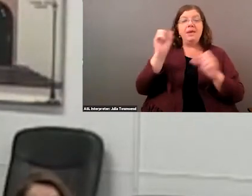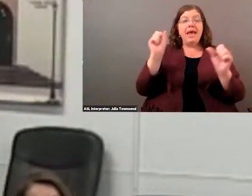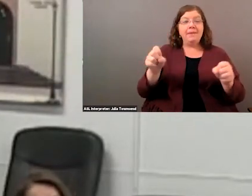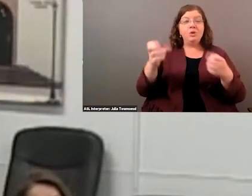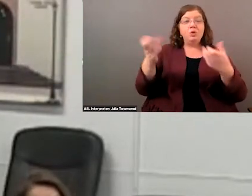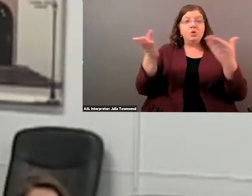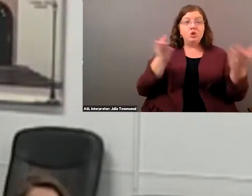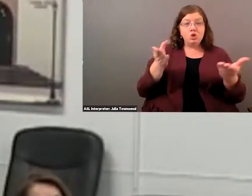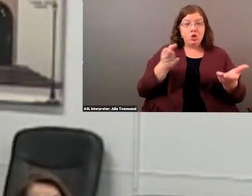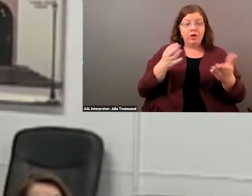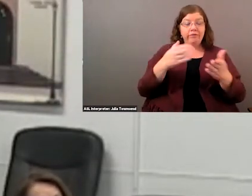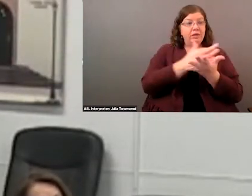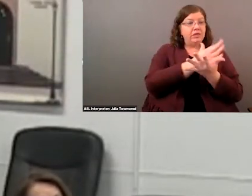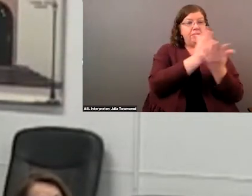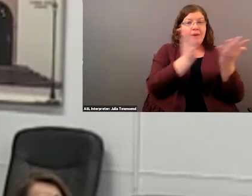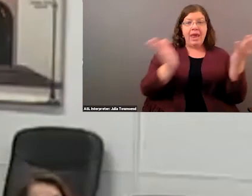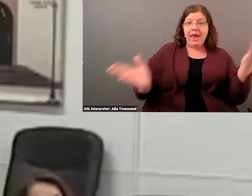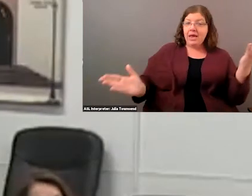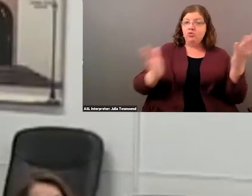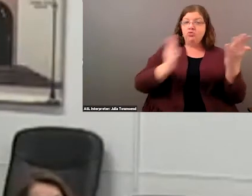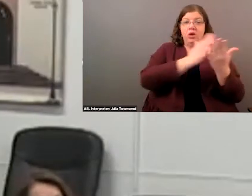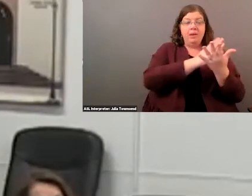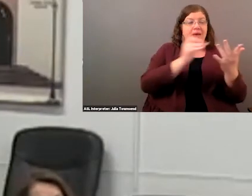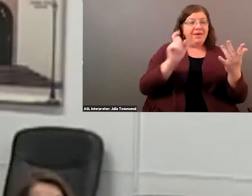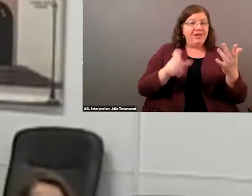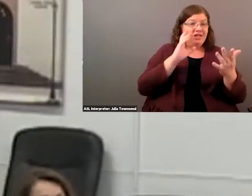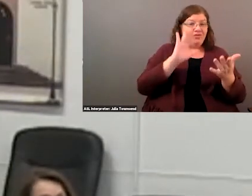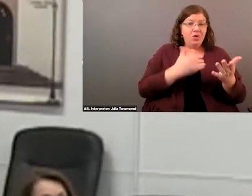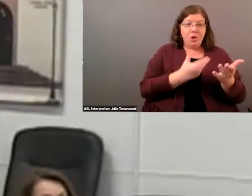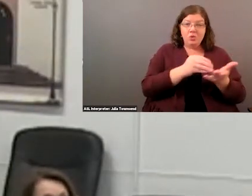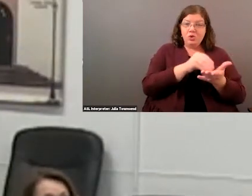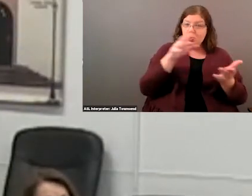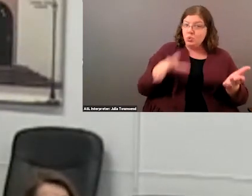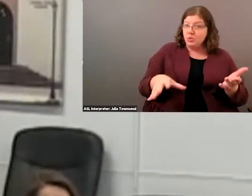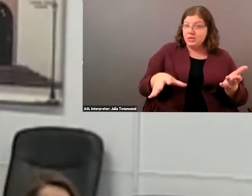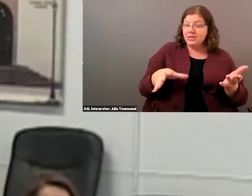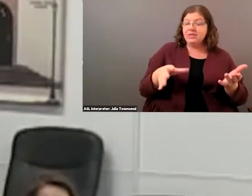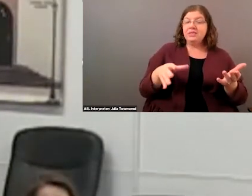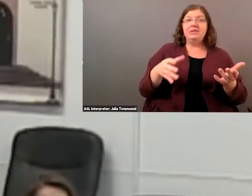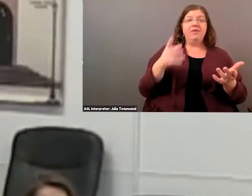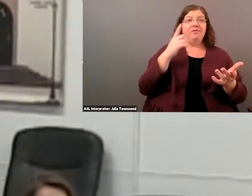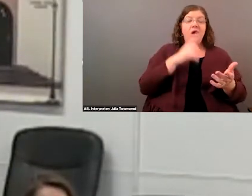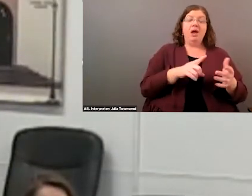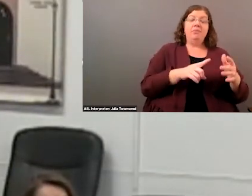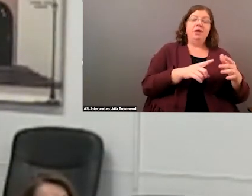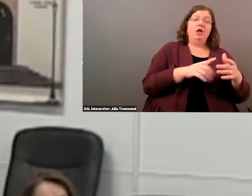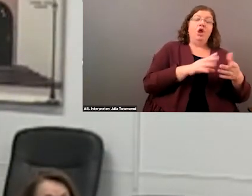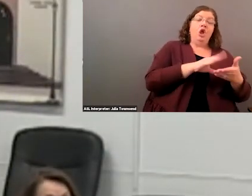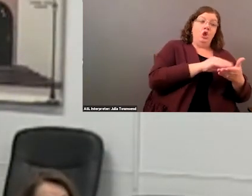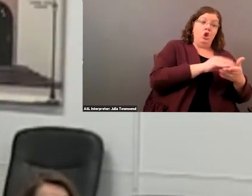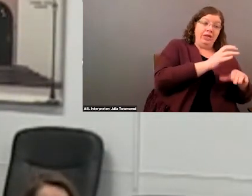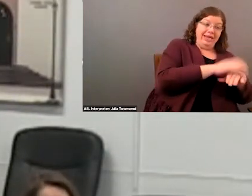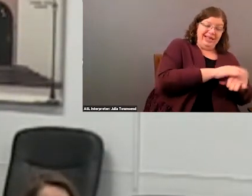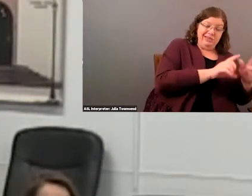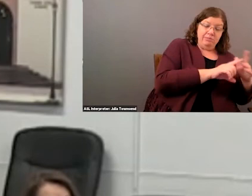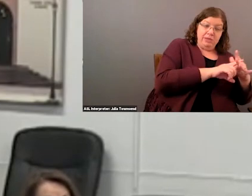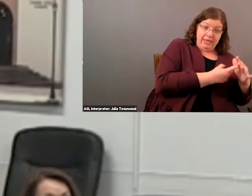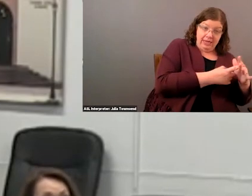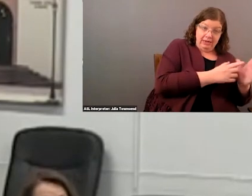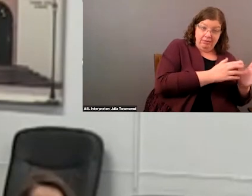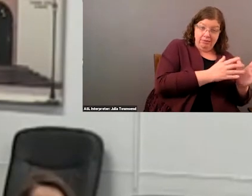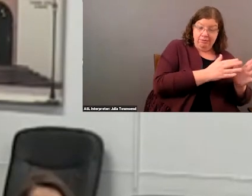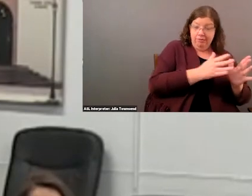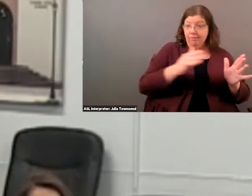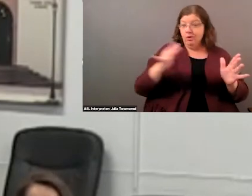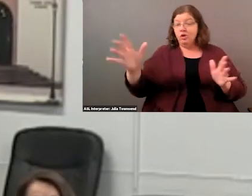the emergent multilingual beginning learner all the way to our gifted learners of whatever